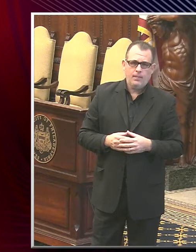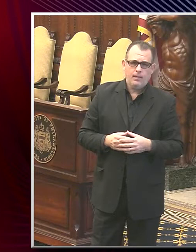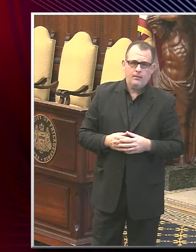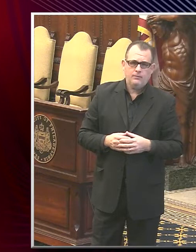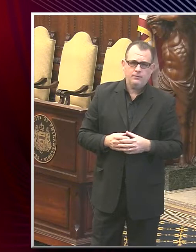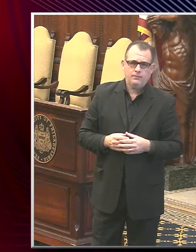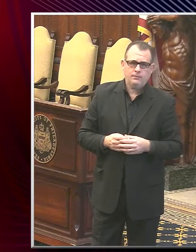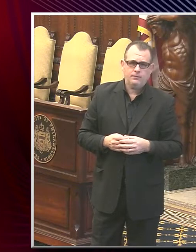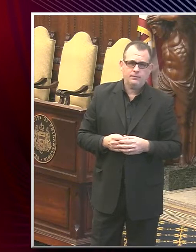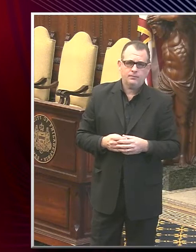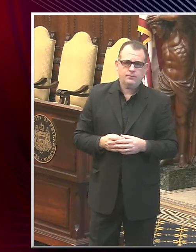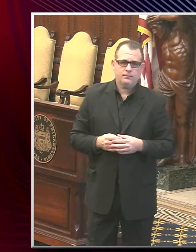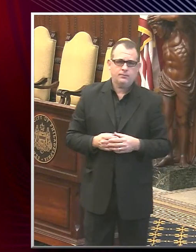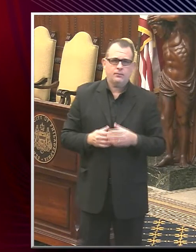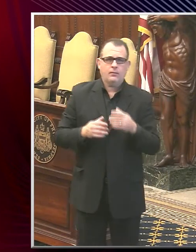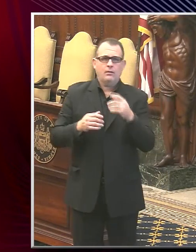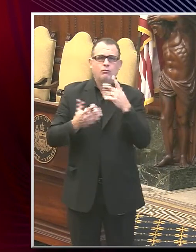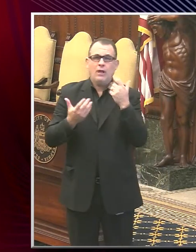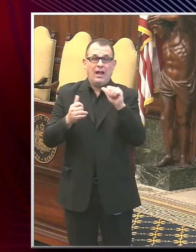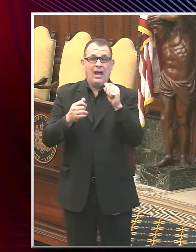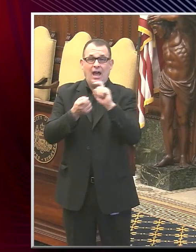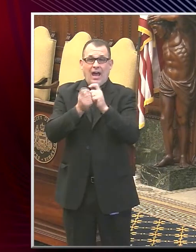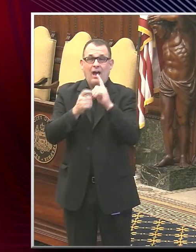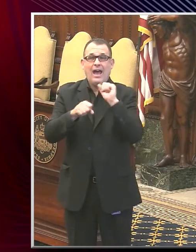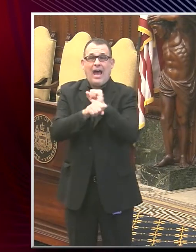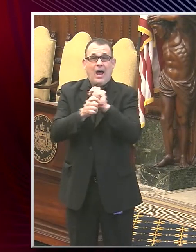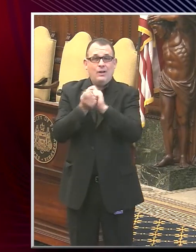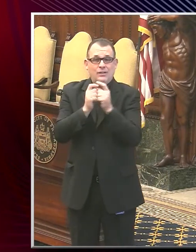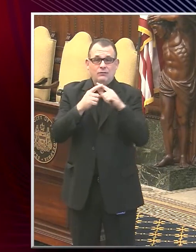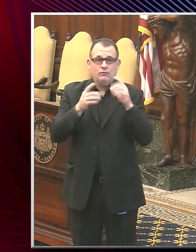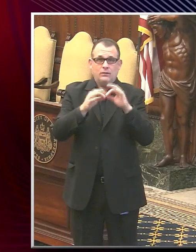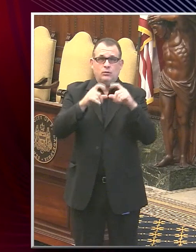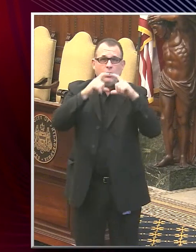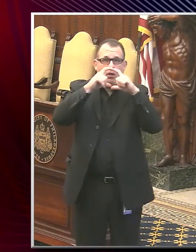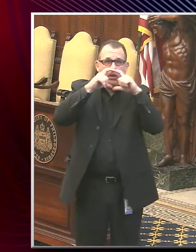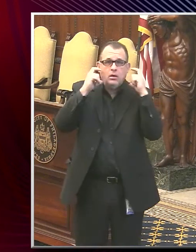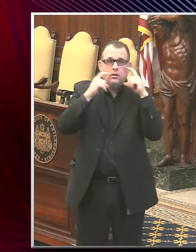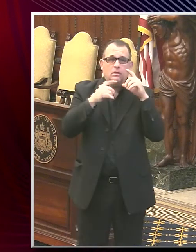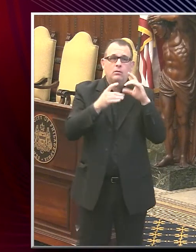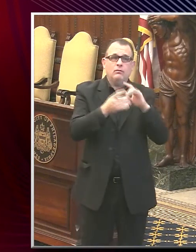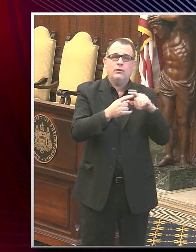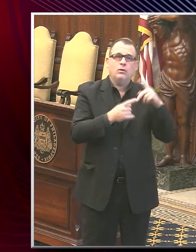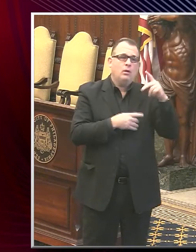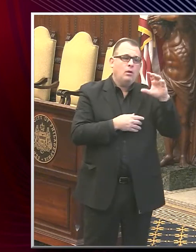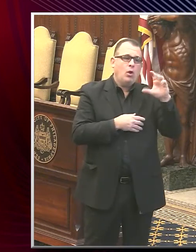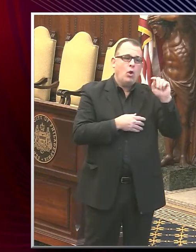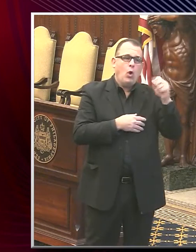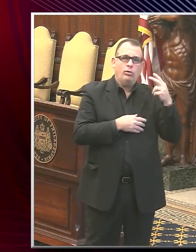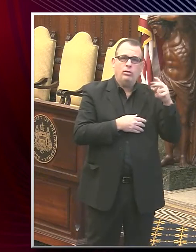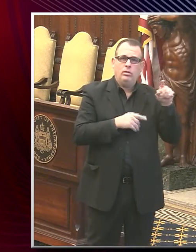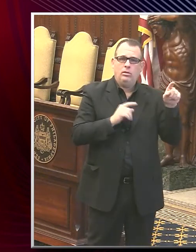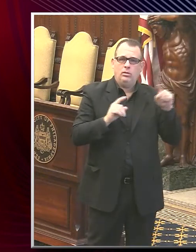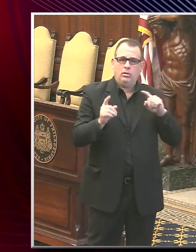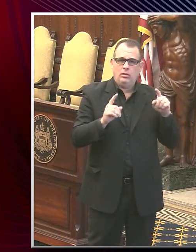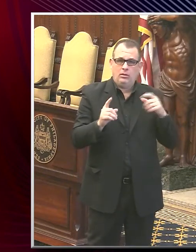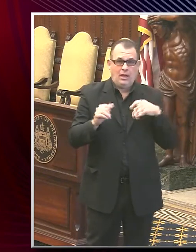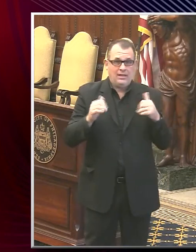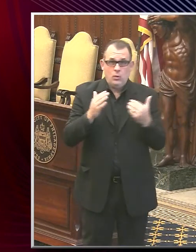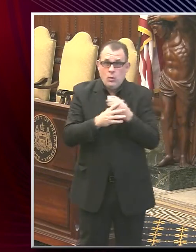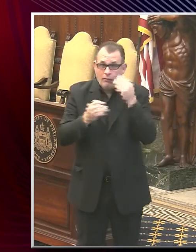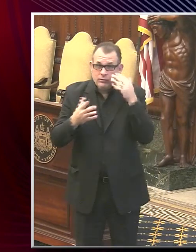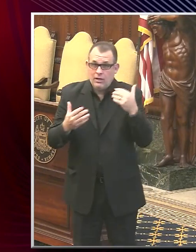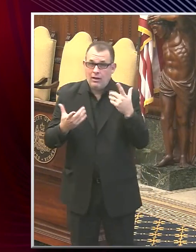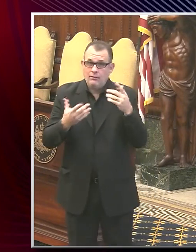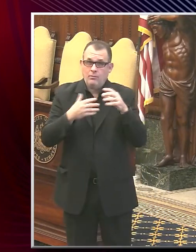actual K95? Have we seen any kind of new information regarding cloth